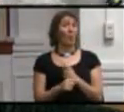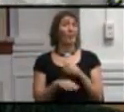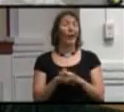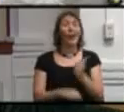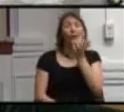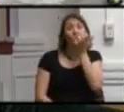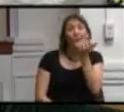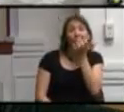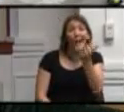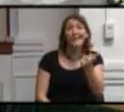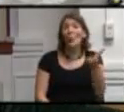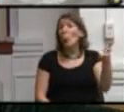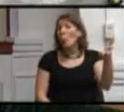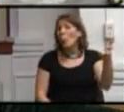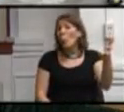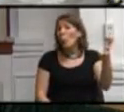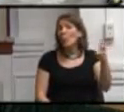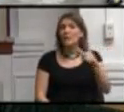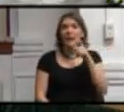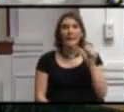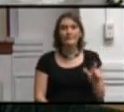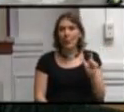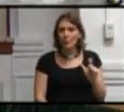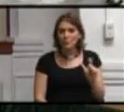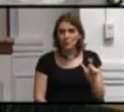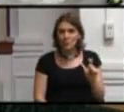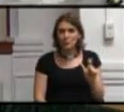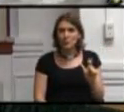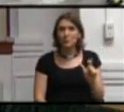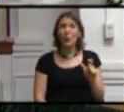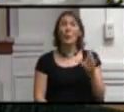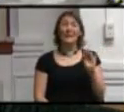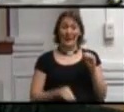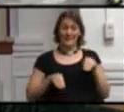grass that was set in